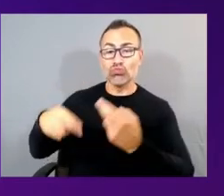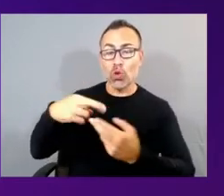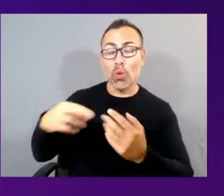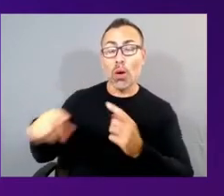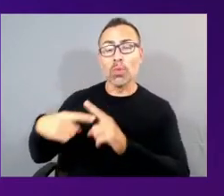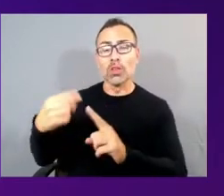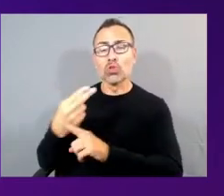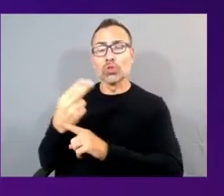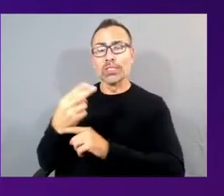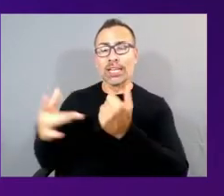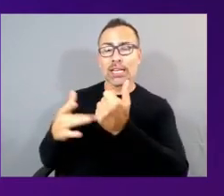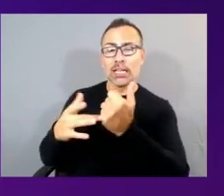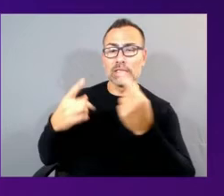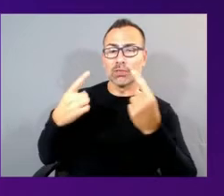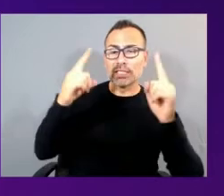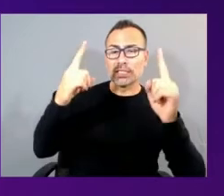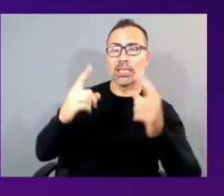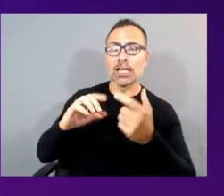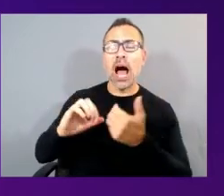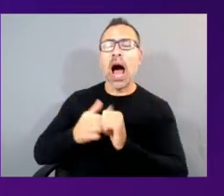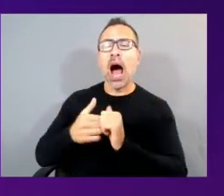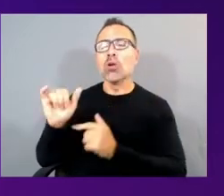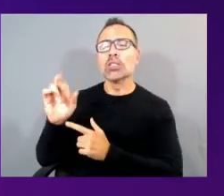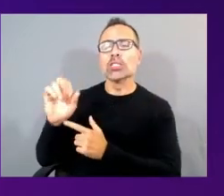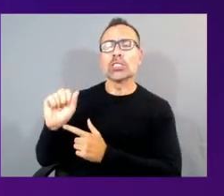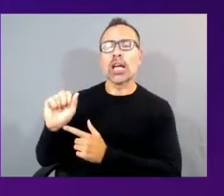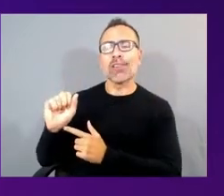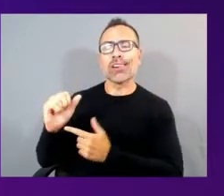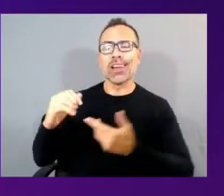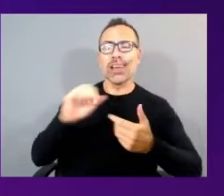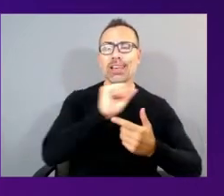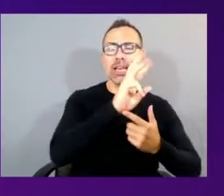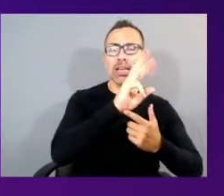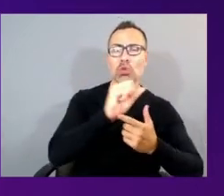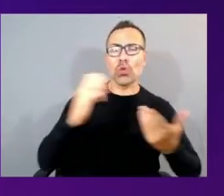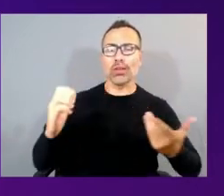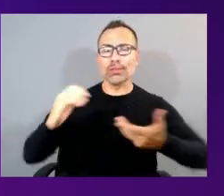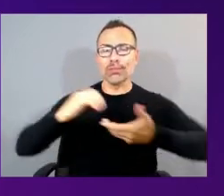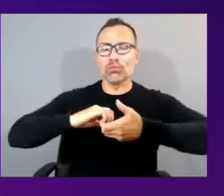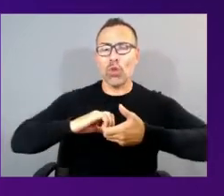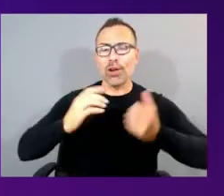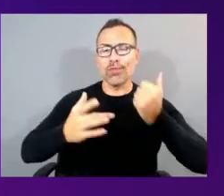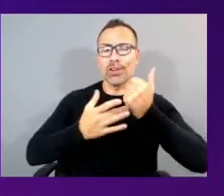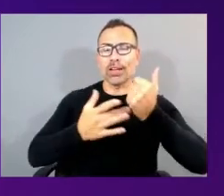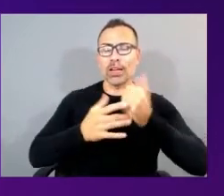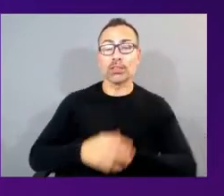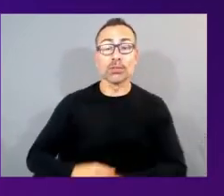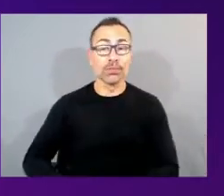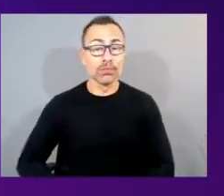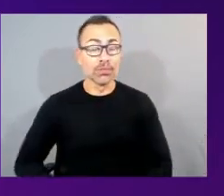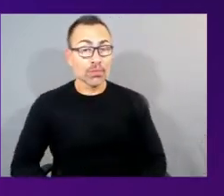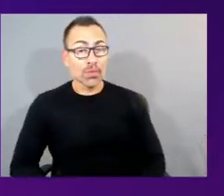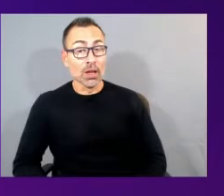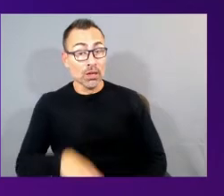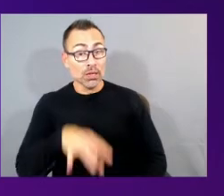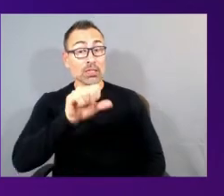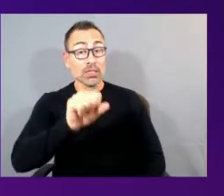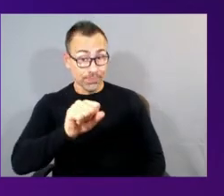success? Well, technology has, of course, always been important in